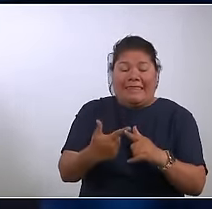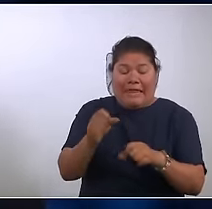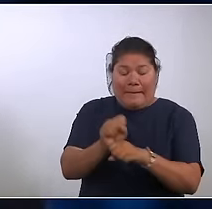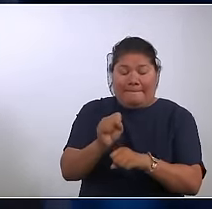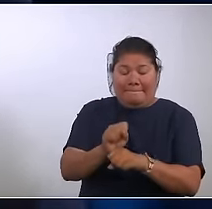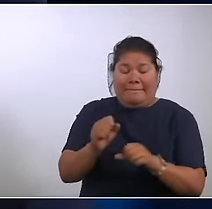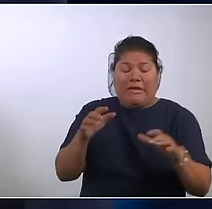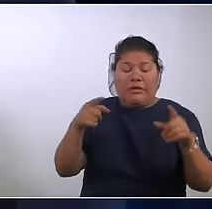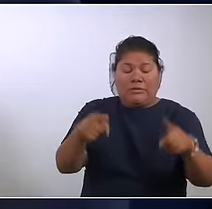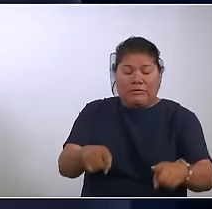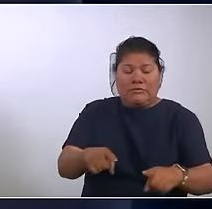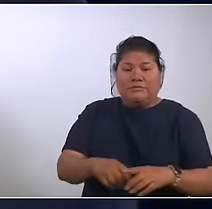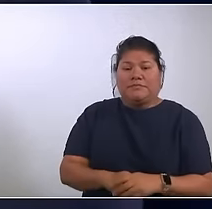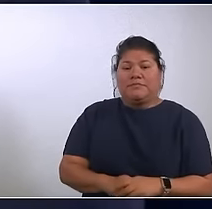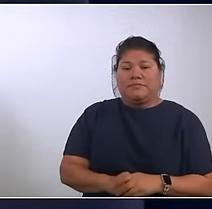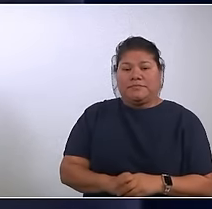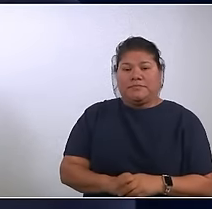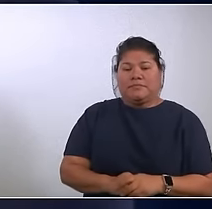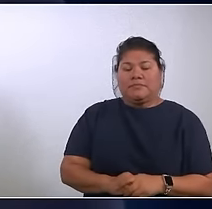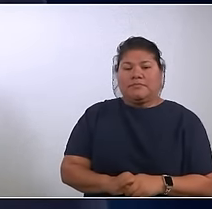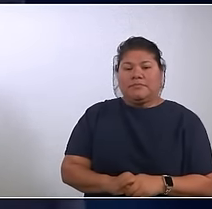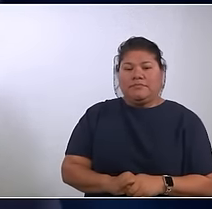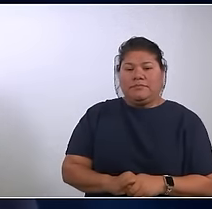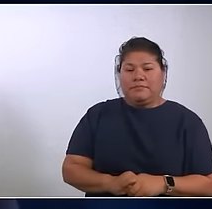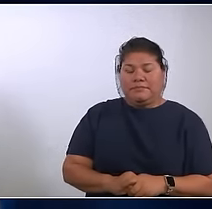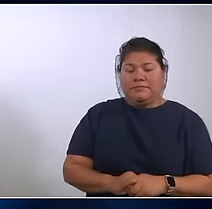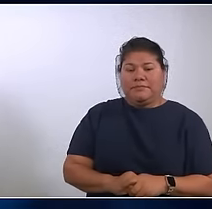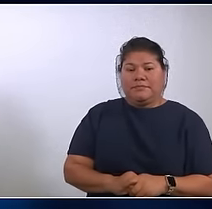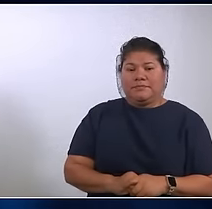miracles happen. Y milagros suceden.